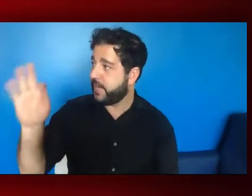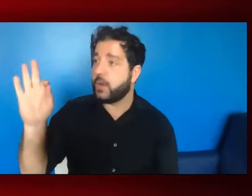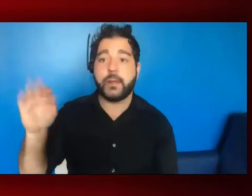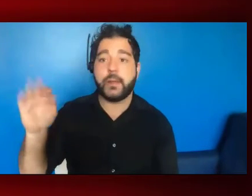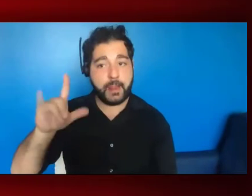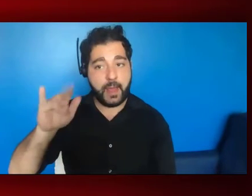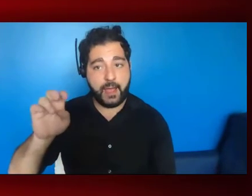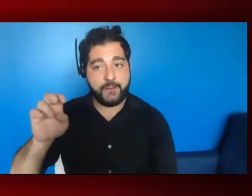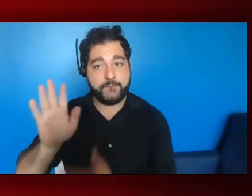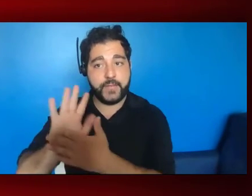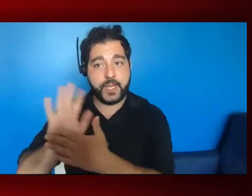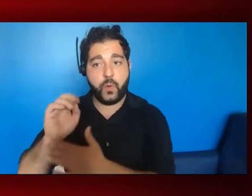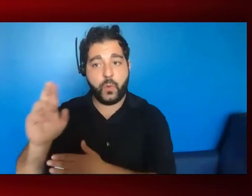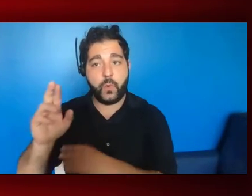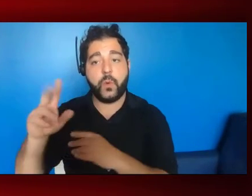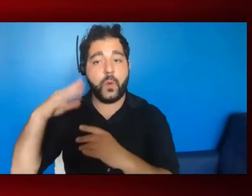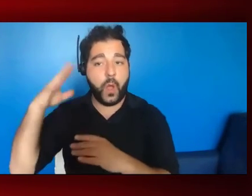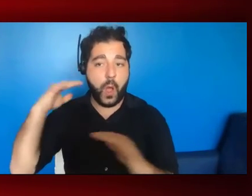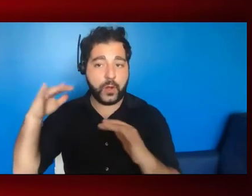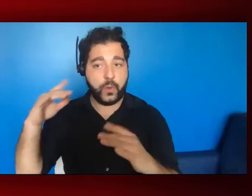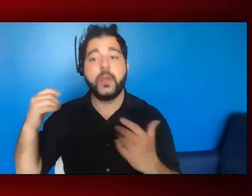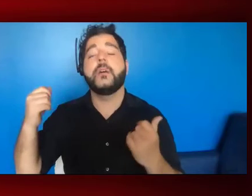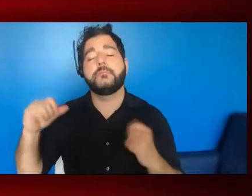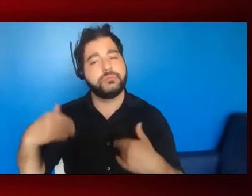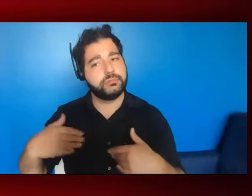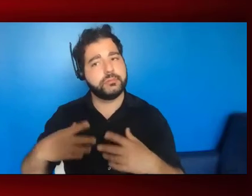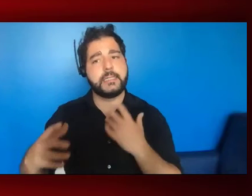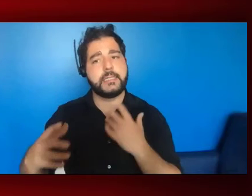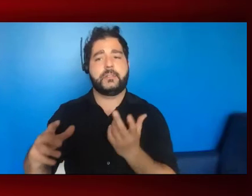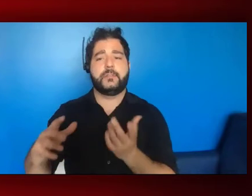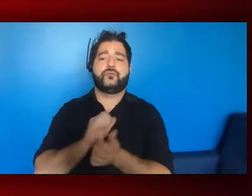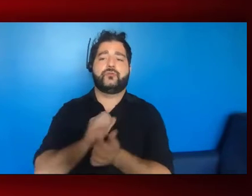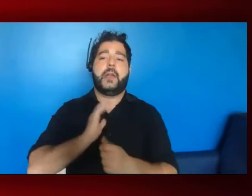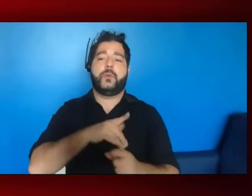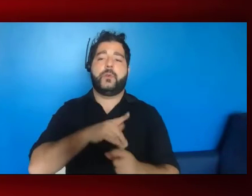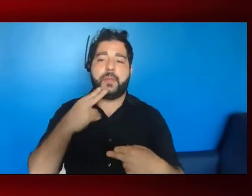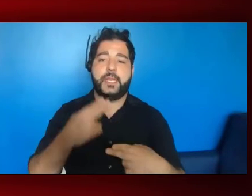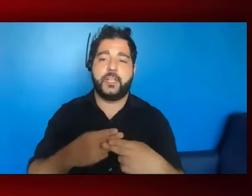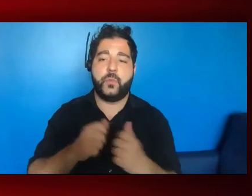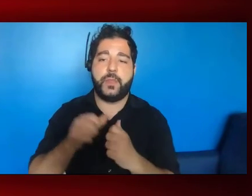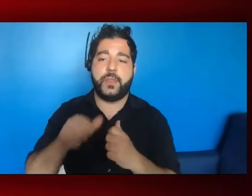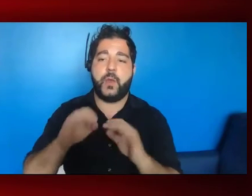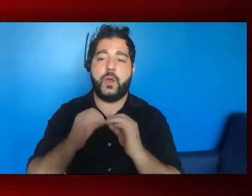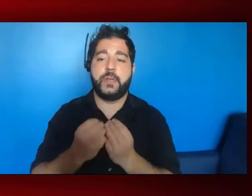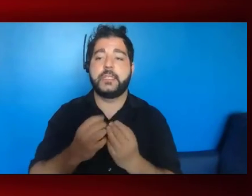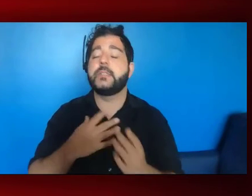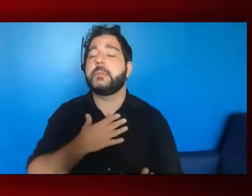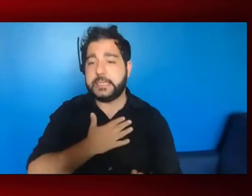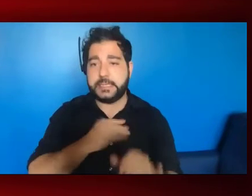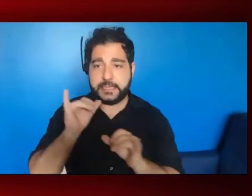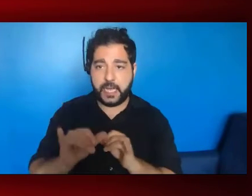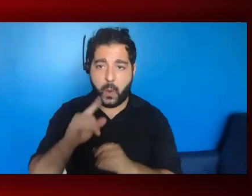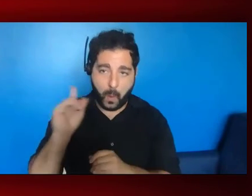or live audio, that could damage us greatly with that office. So please stick only